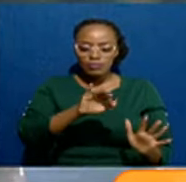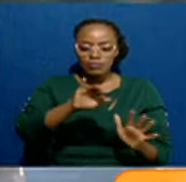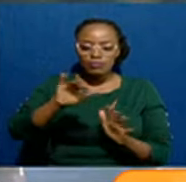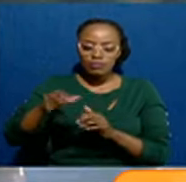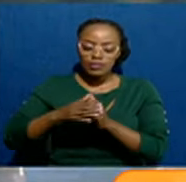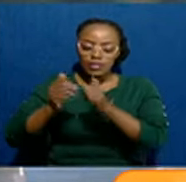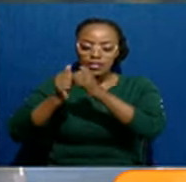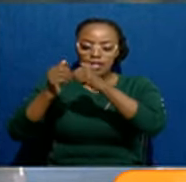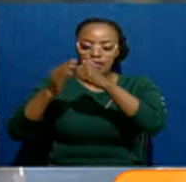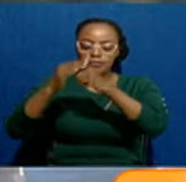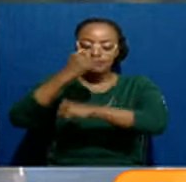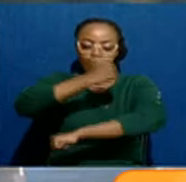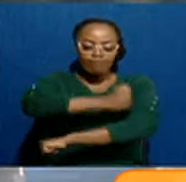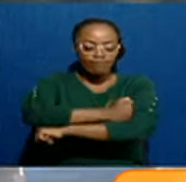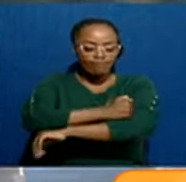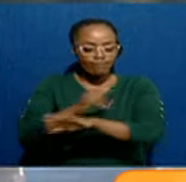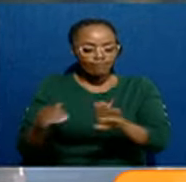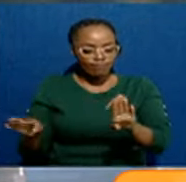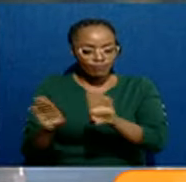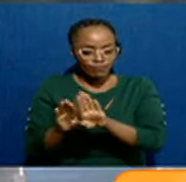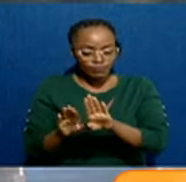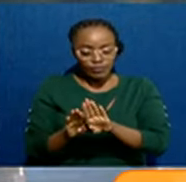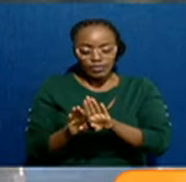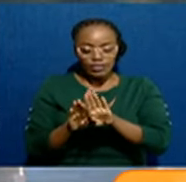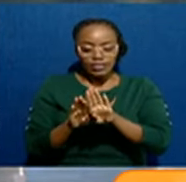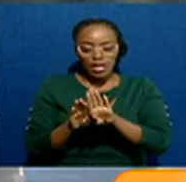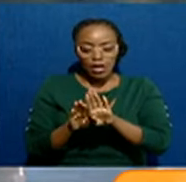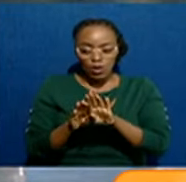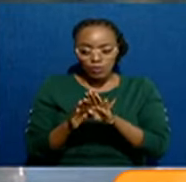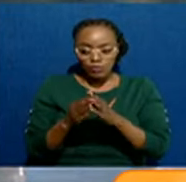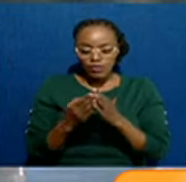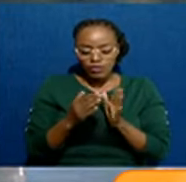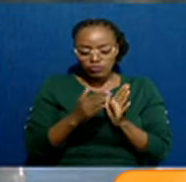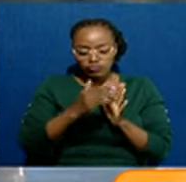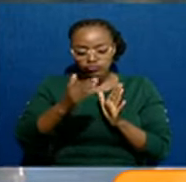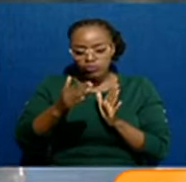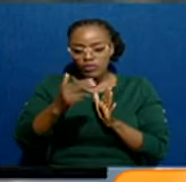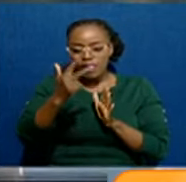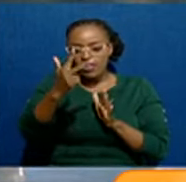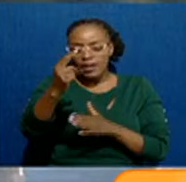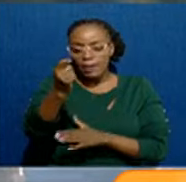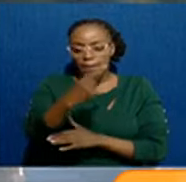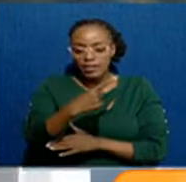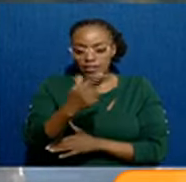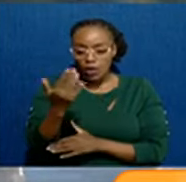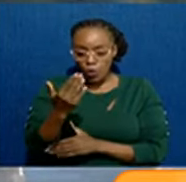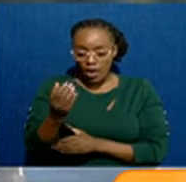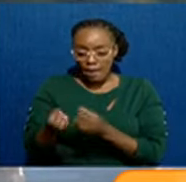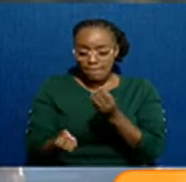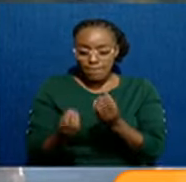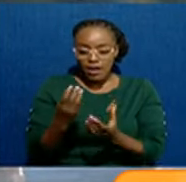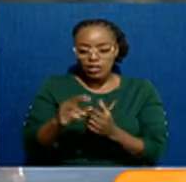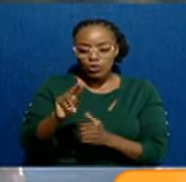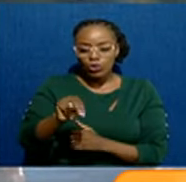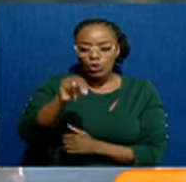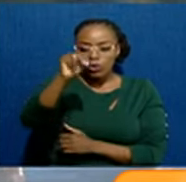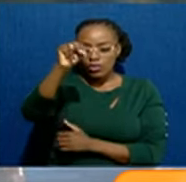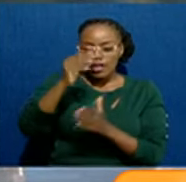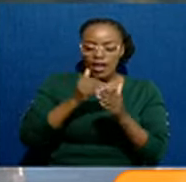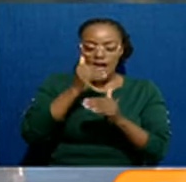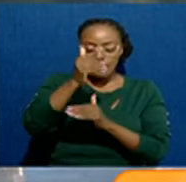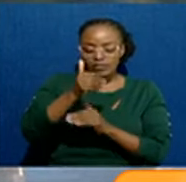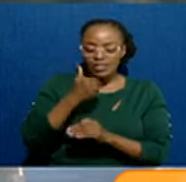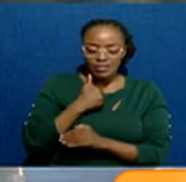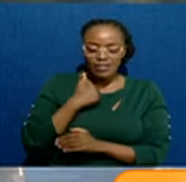19 schools have been closed indefinitely in a span of 3 months in Baringo North, following